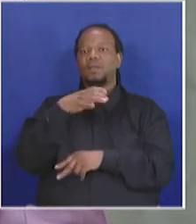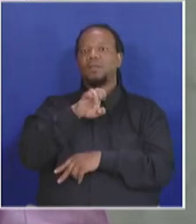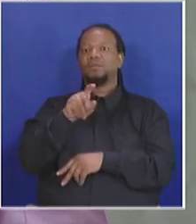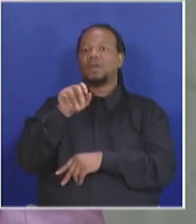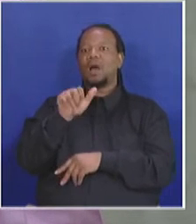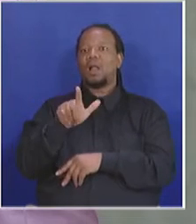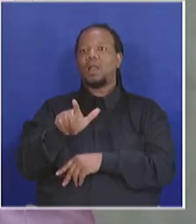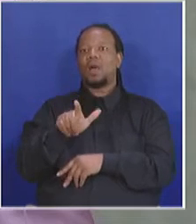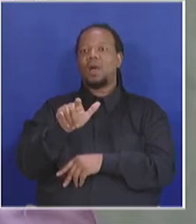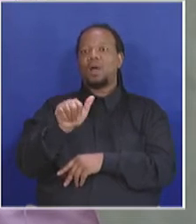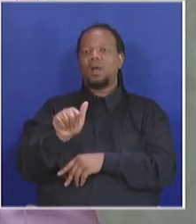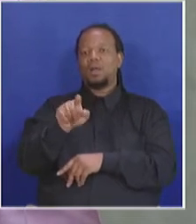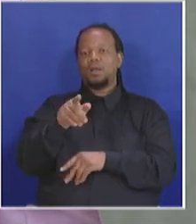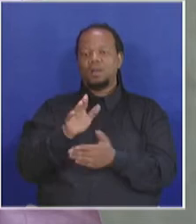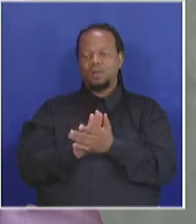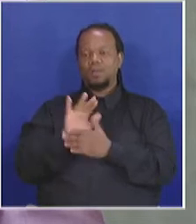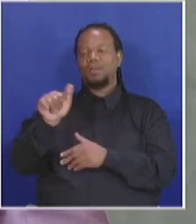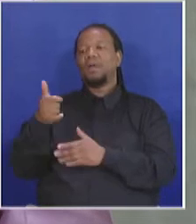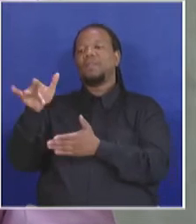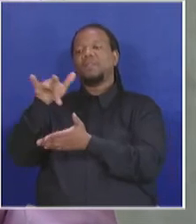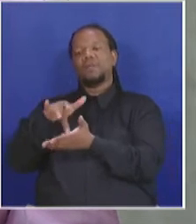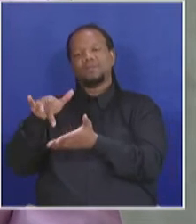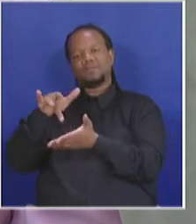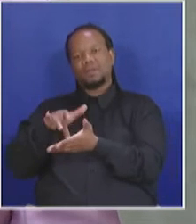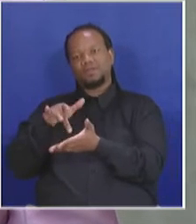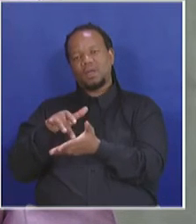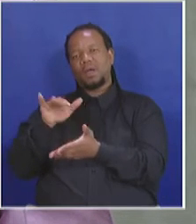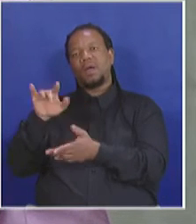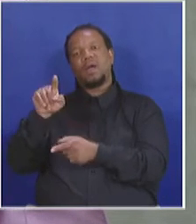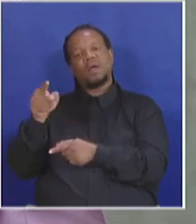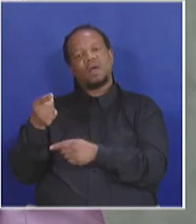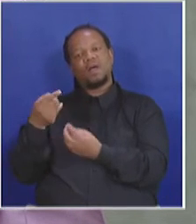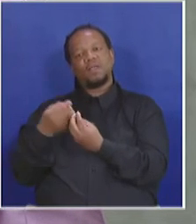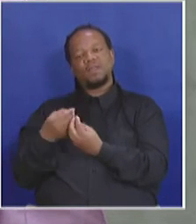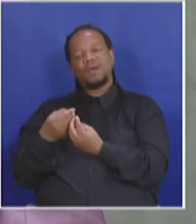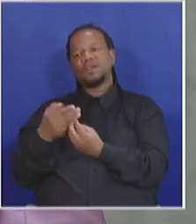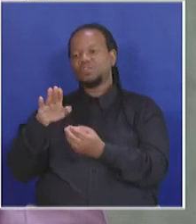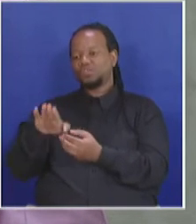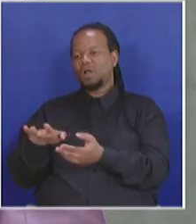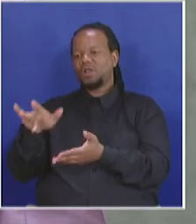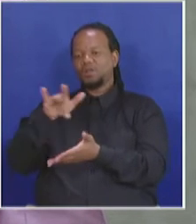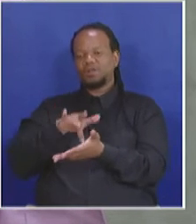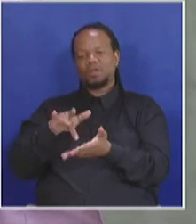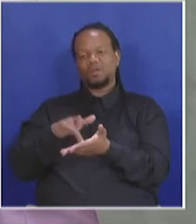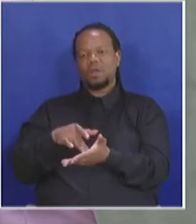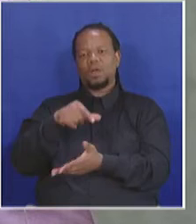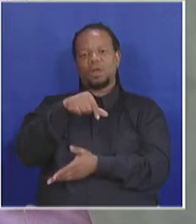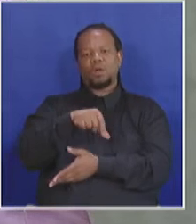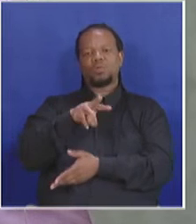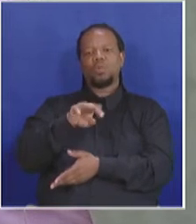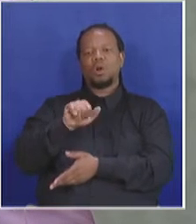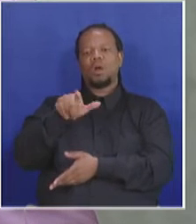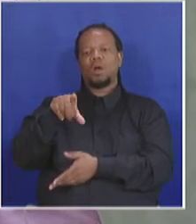the Thabo Mofutsenyane Secure Care Center and One-Stop Child Center, the Kwakwa Veterinary